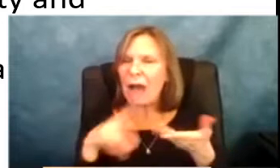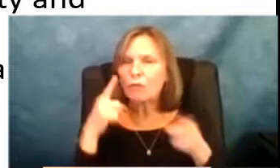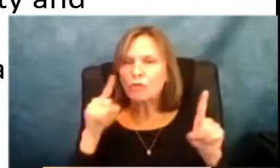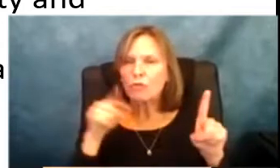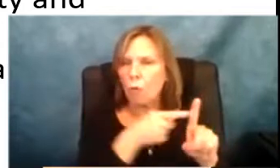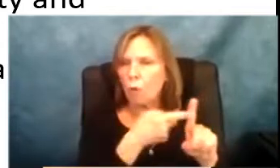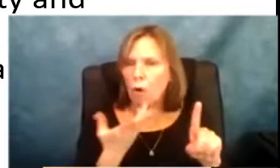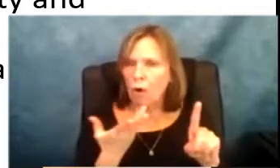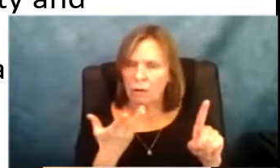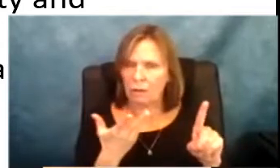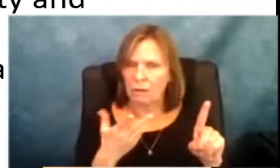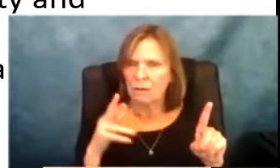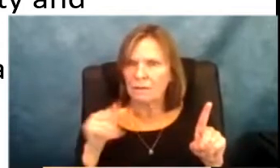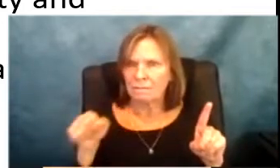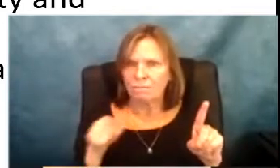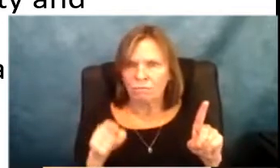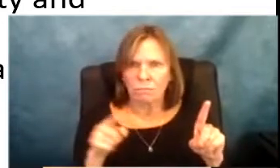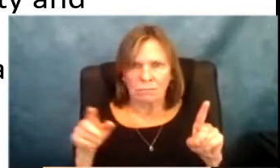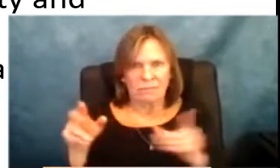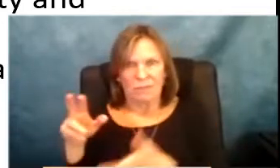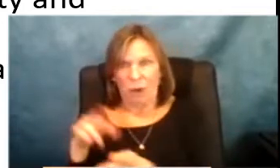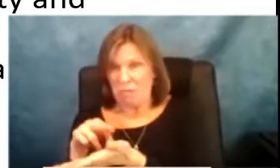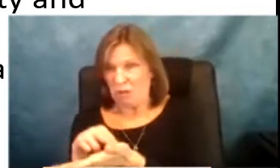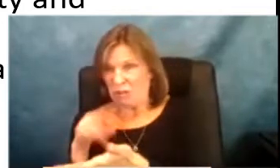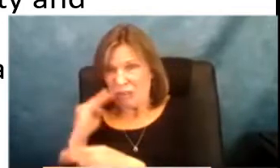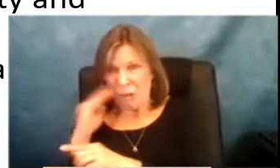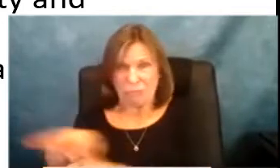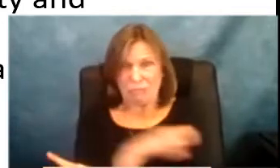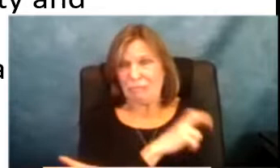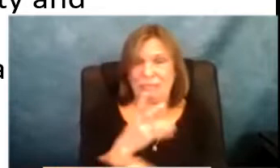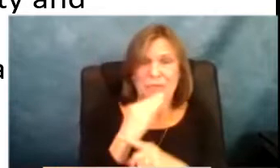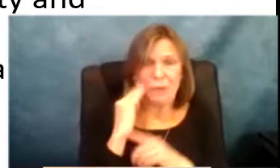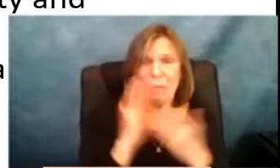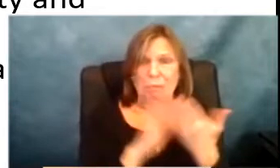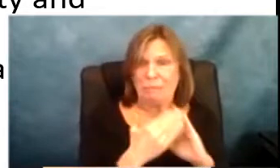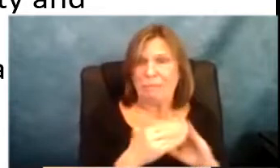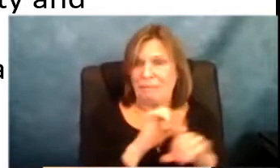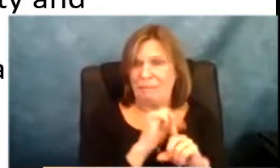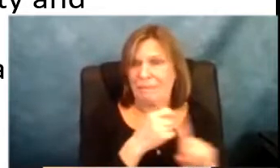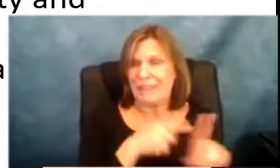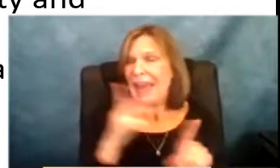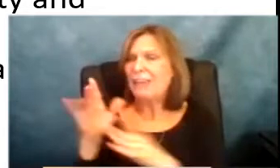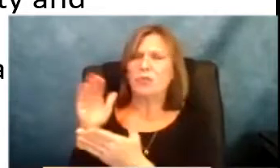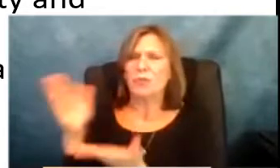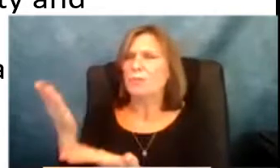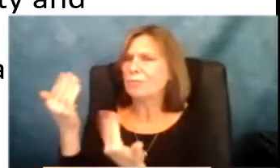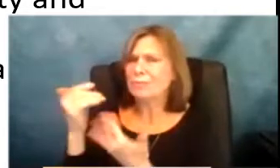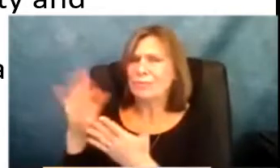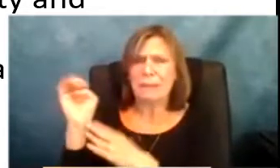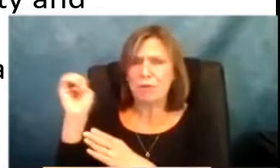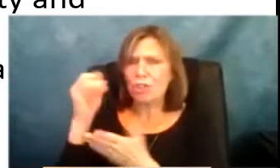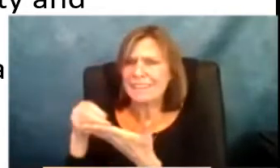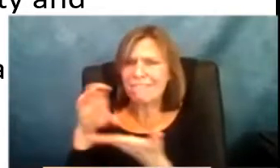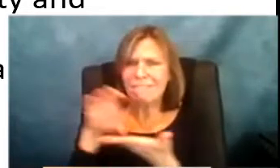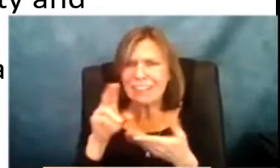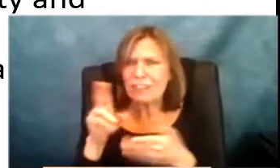settings, communicated state-level disproportionate impact to advocate for federal emergency funding to be used for transitions